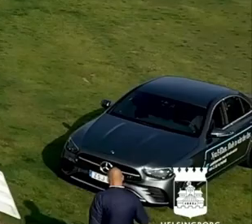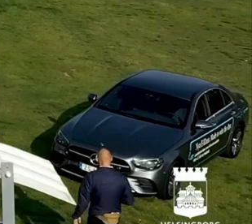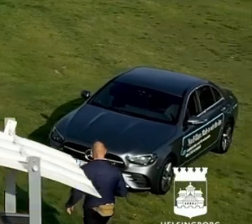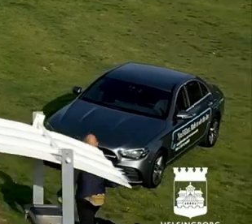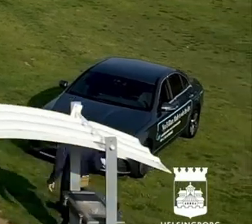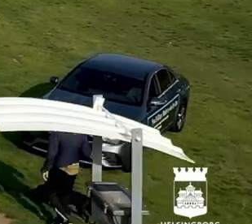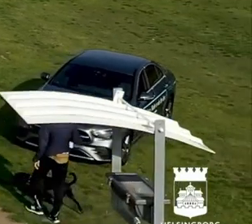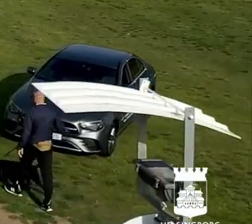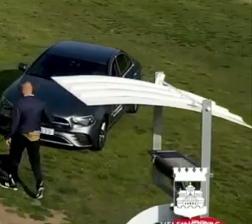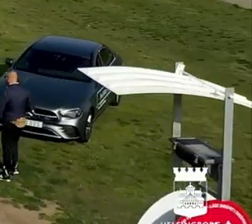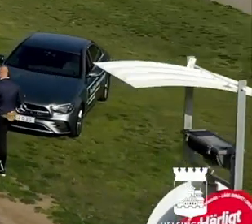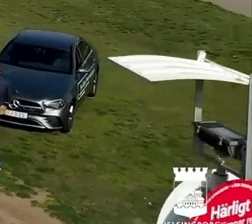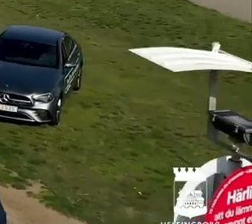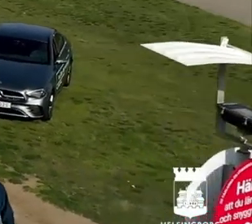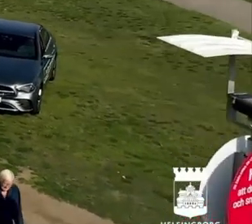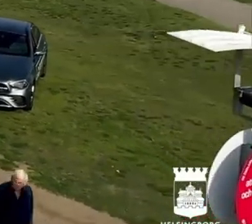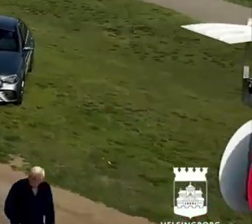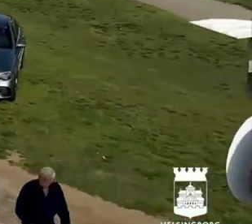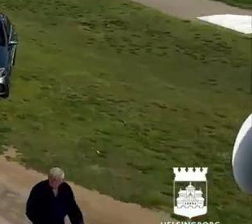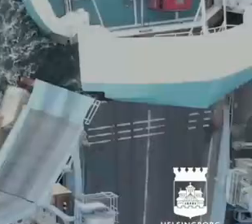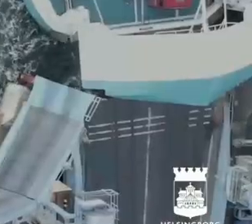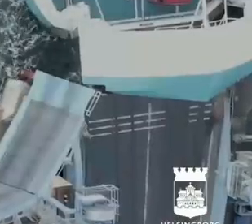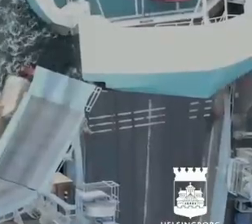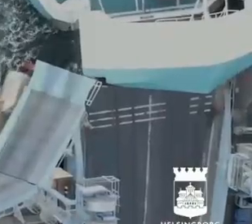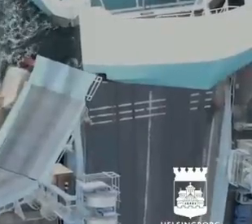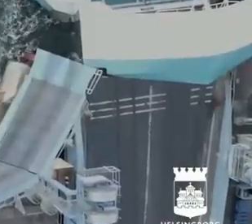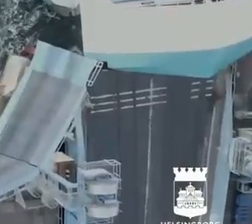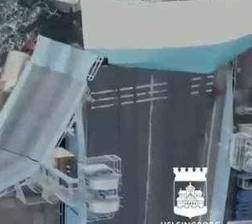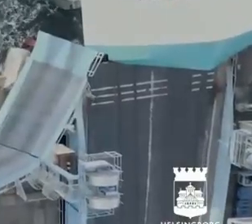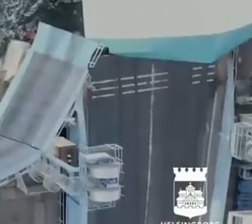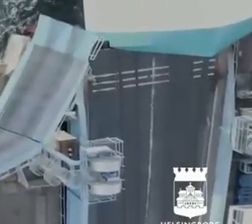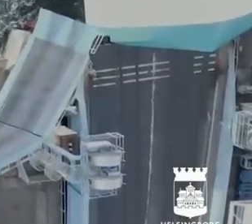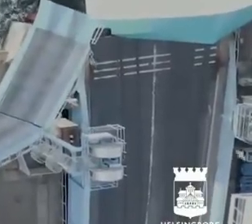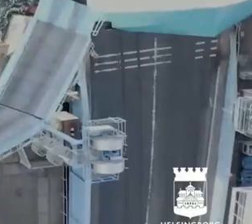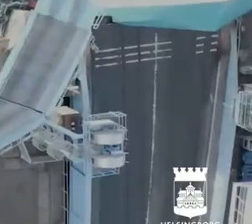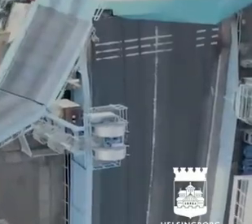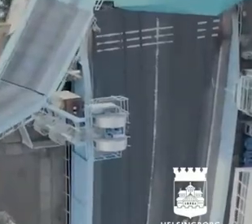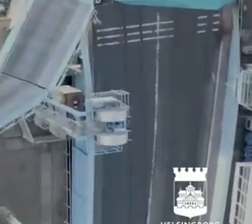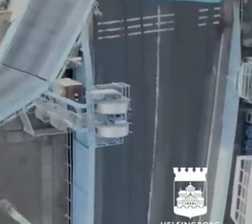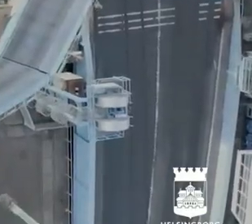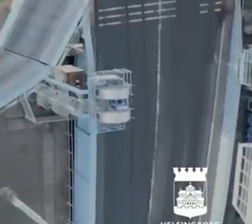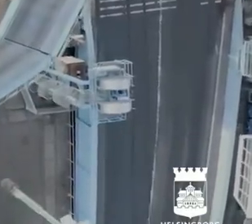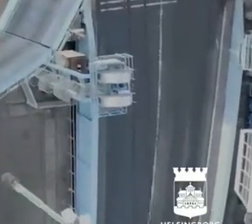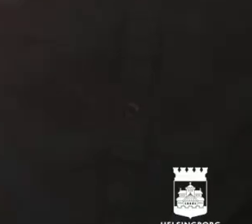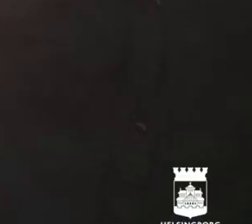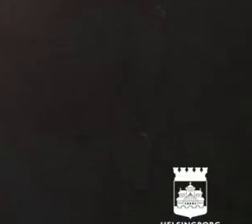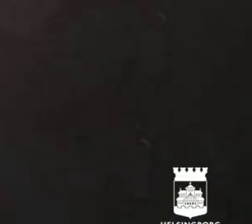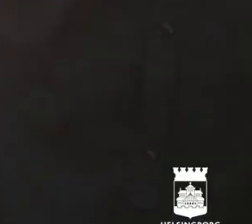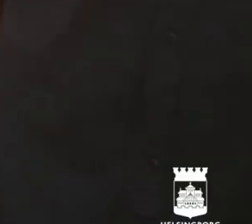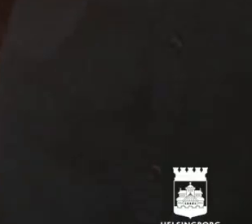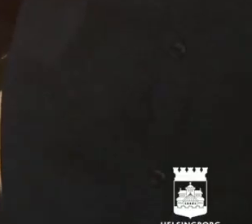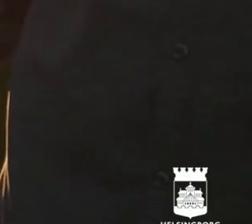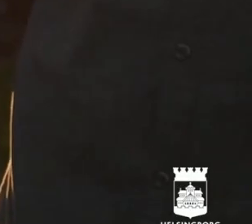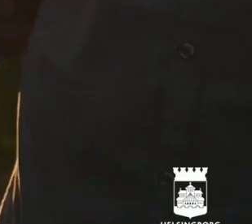Nations. Successful disaster risk reduction takes time and requires perseverance, resources, and commitment. And we